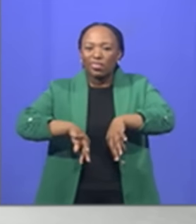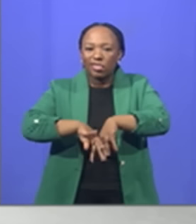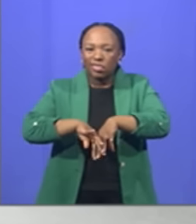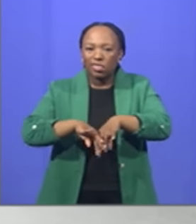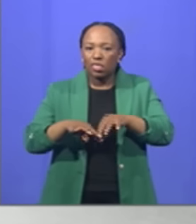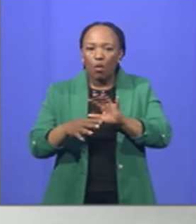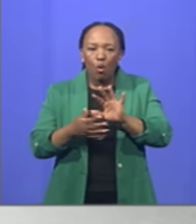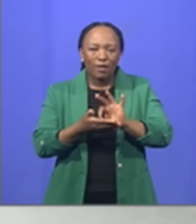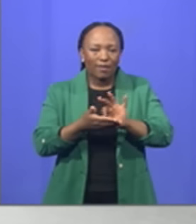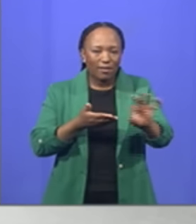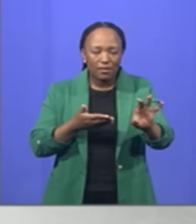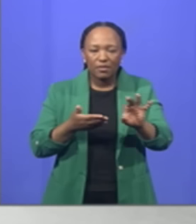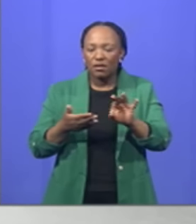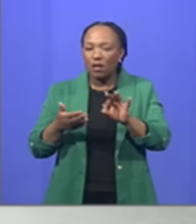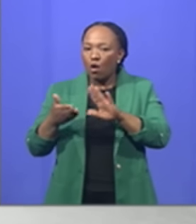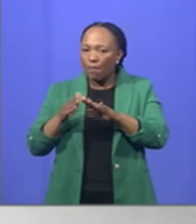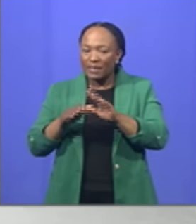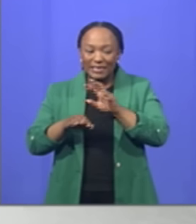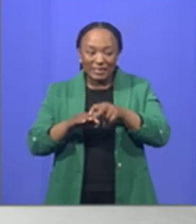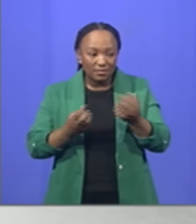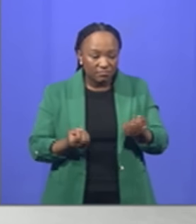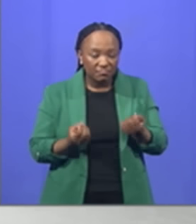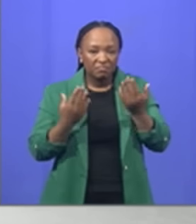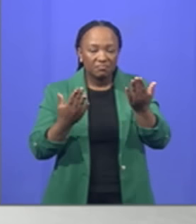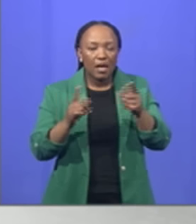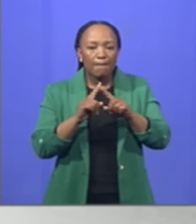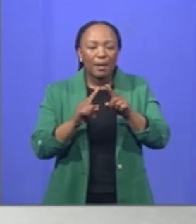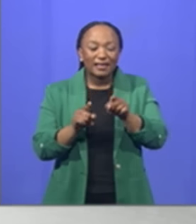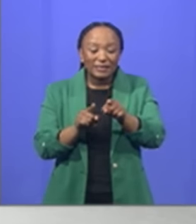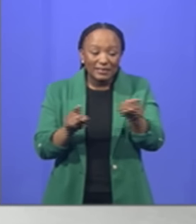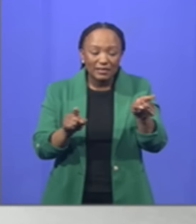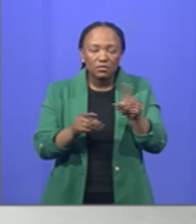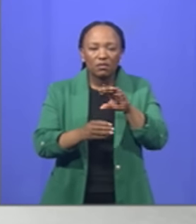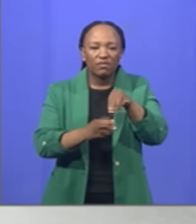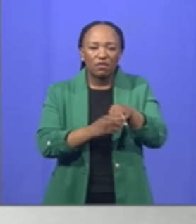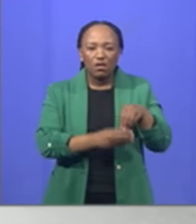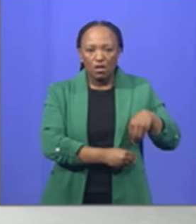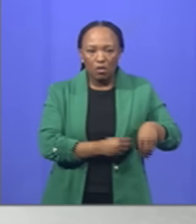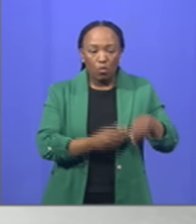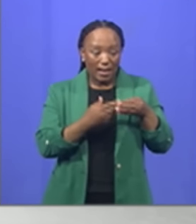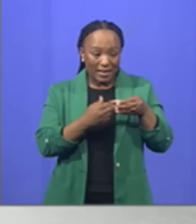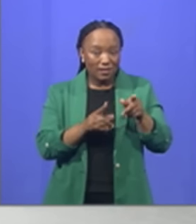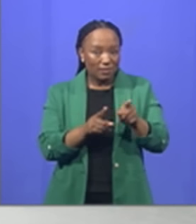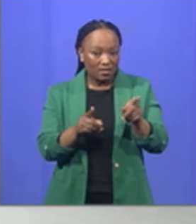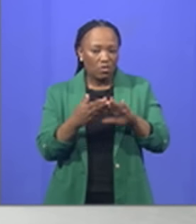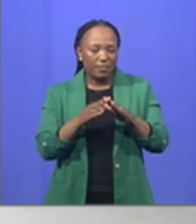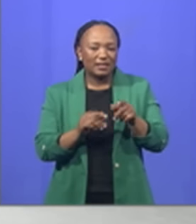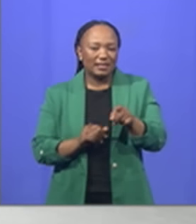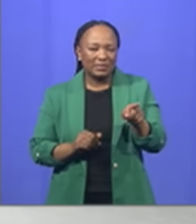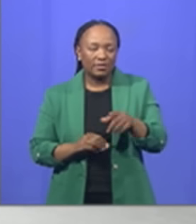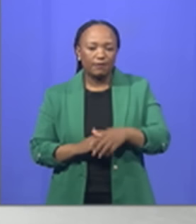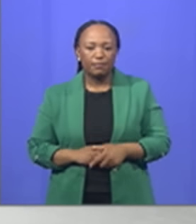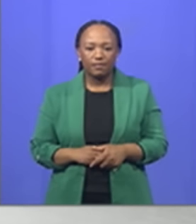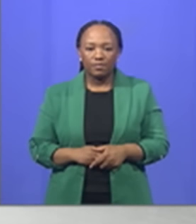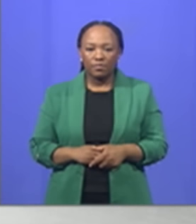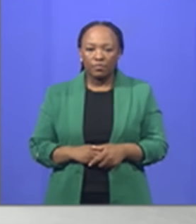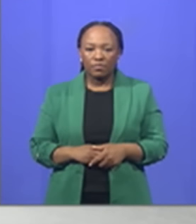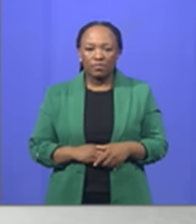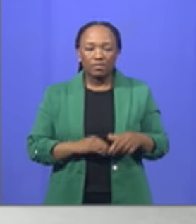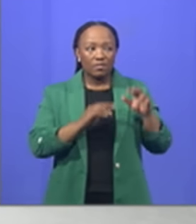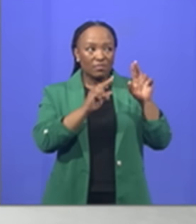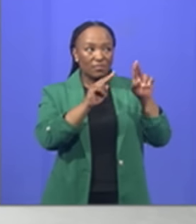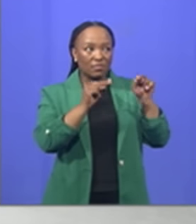tseiwe baagi ba tlhoka ditirelo ka ntlha bo botsu bo bo dirilweng ke batho ba rona ba ba re eteletseng ko pele. A ke bona gore wa matatlo e sa